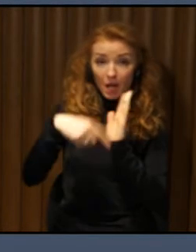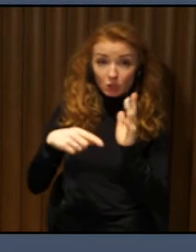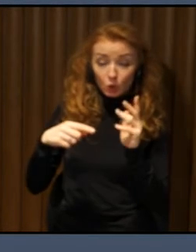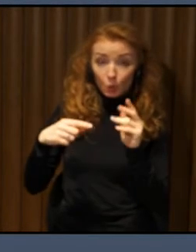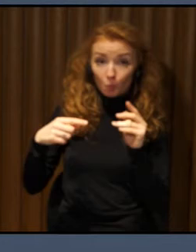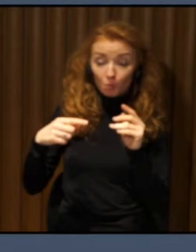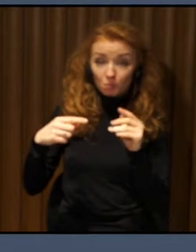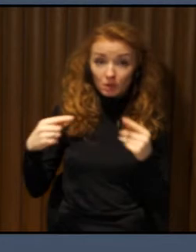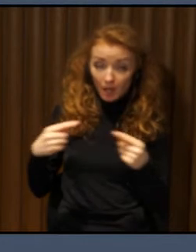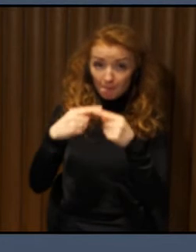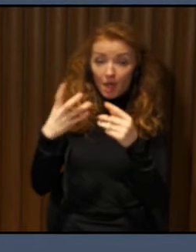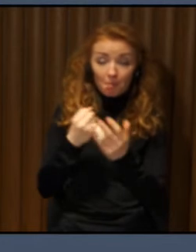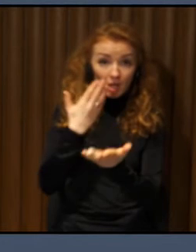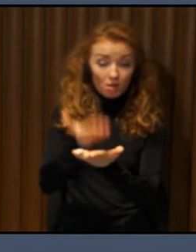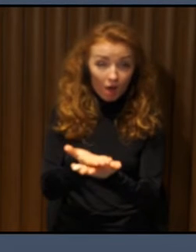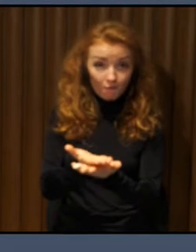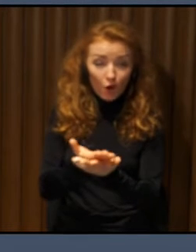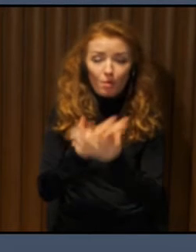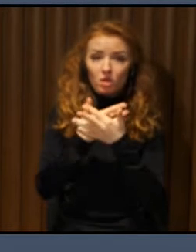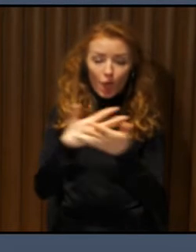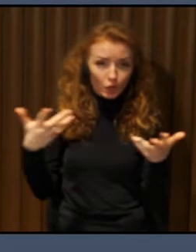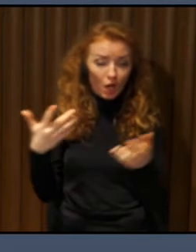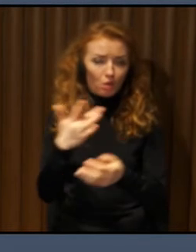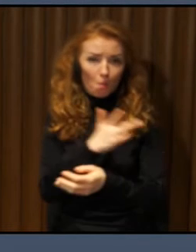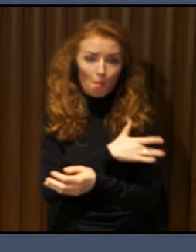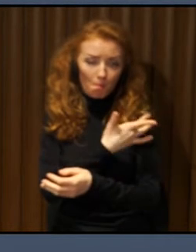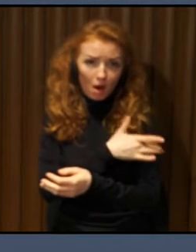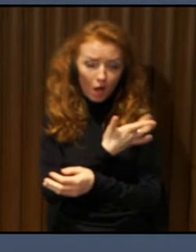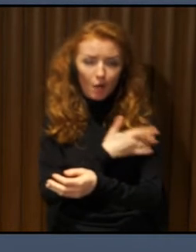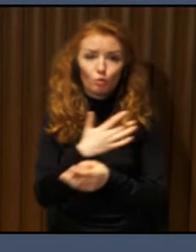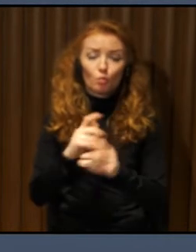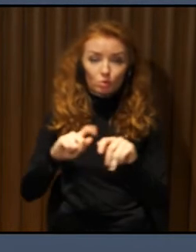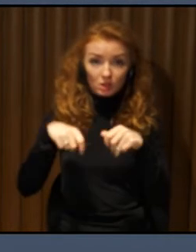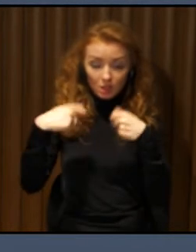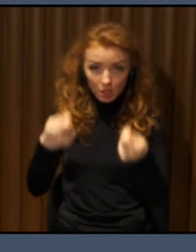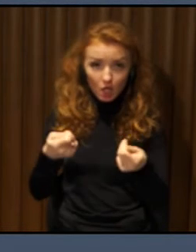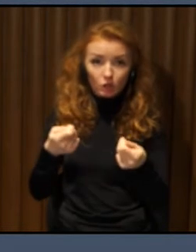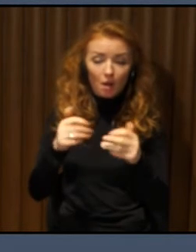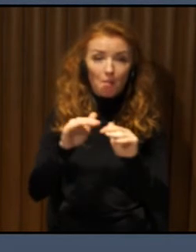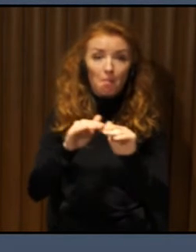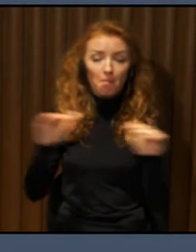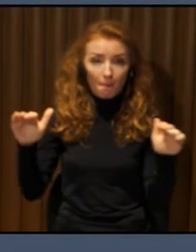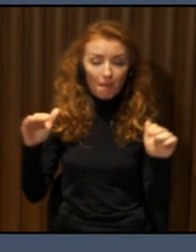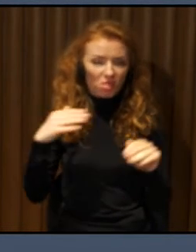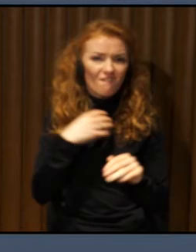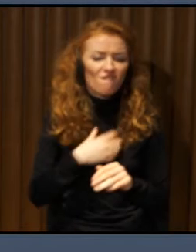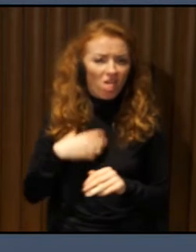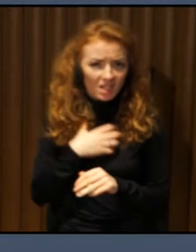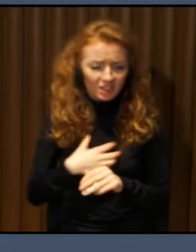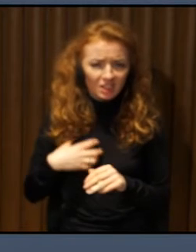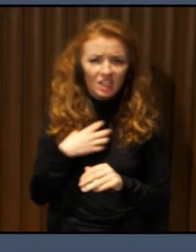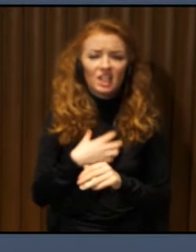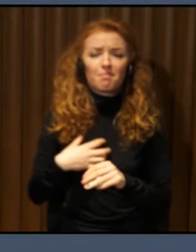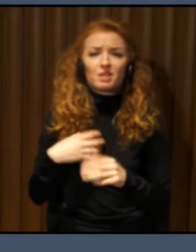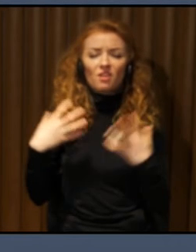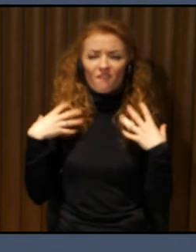areas of services we've highlighted here. So like basic needs, which would be food, shelter, things like that, or health and medical, so that could be